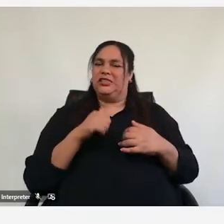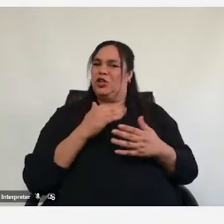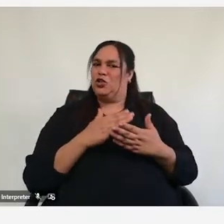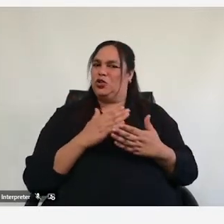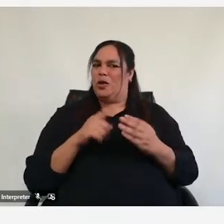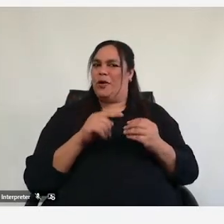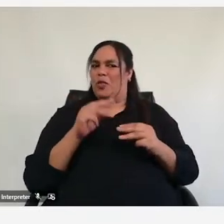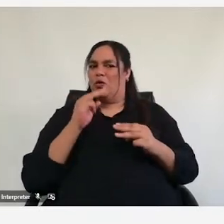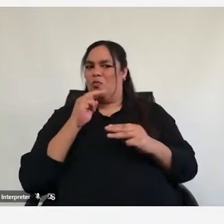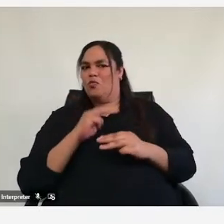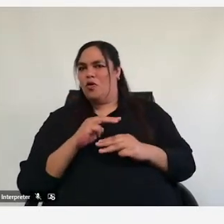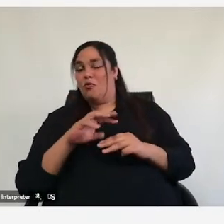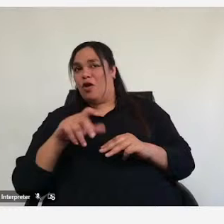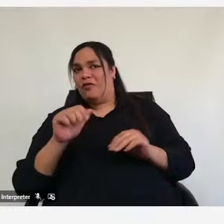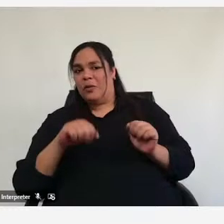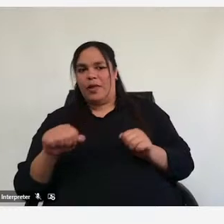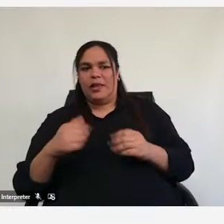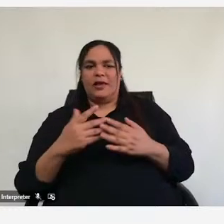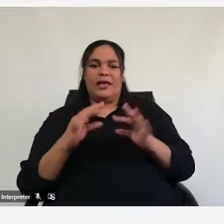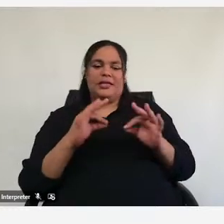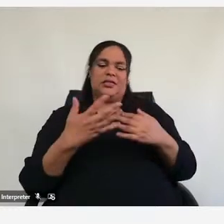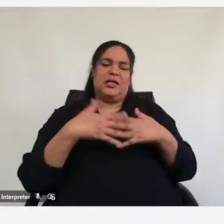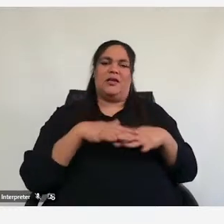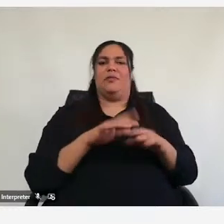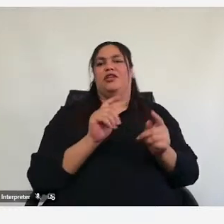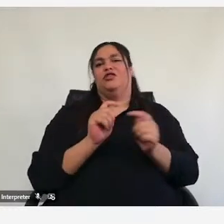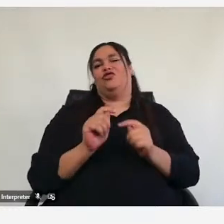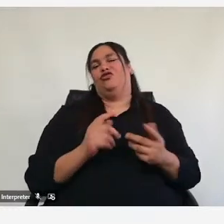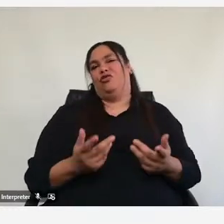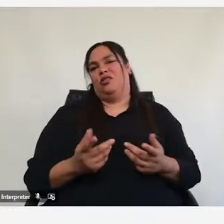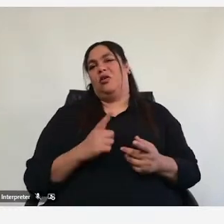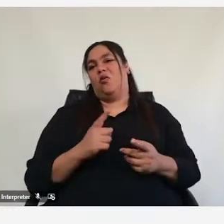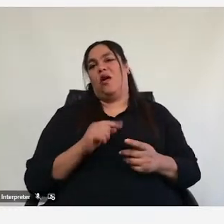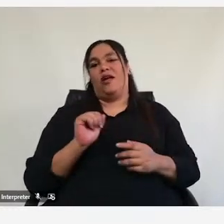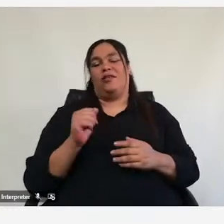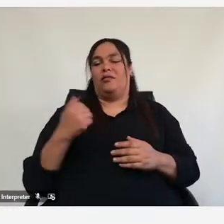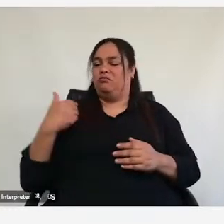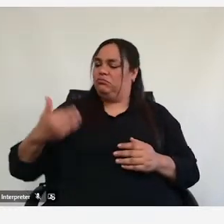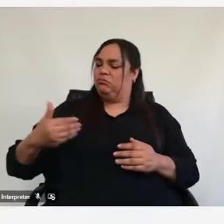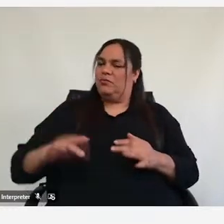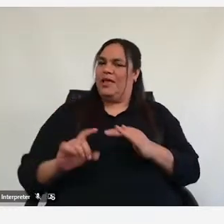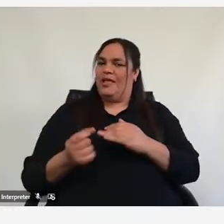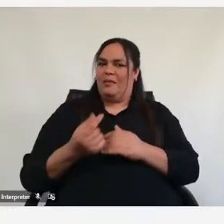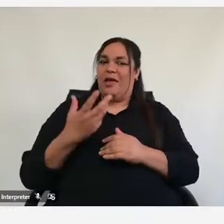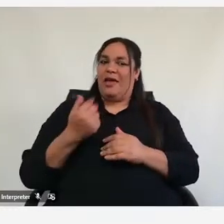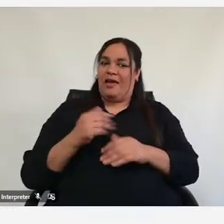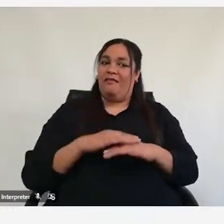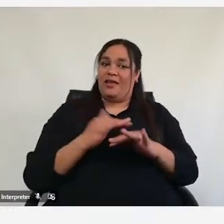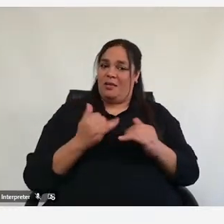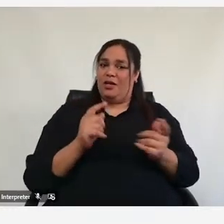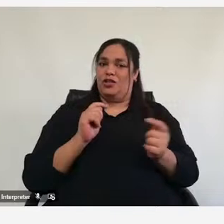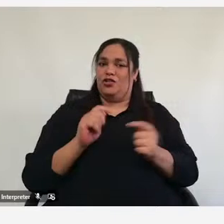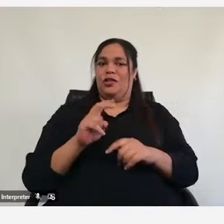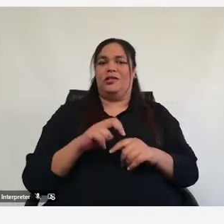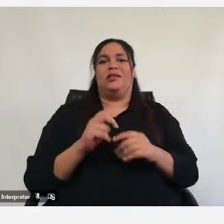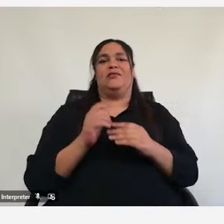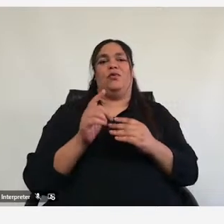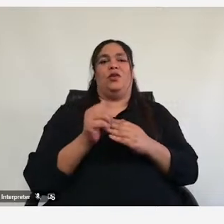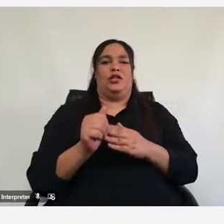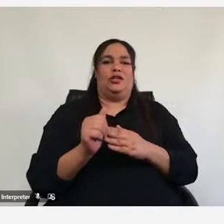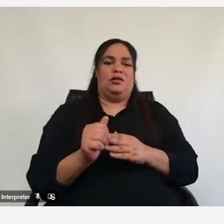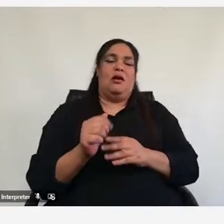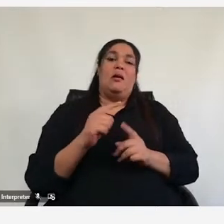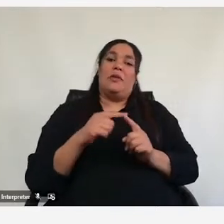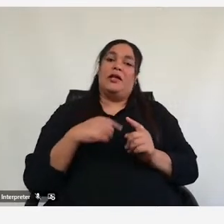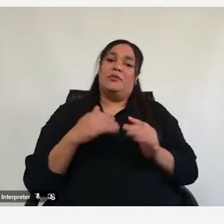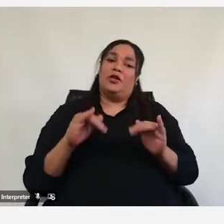province's ability to implement these changes. Given the track record, it's time for a change in leadership. And I